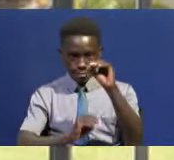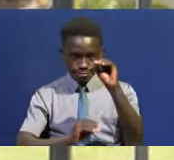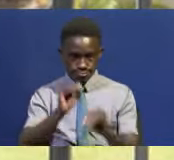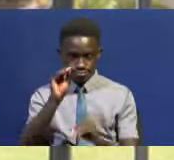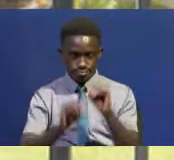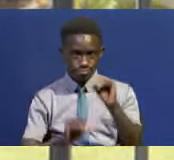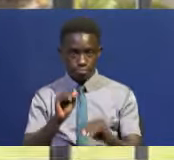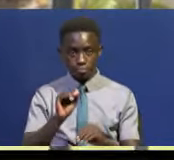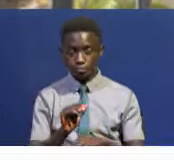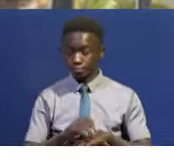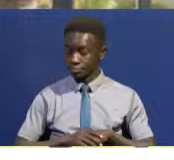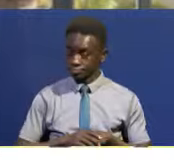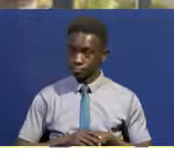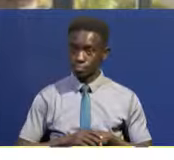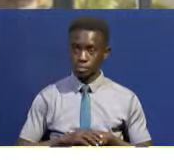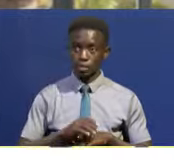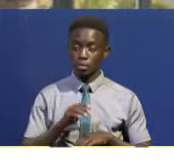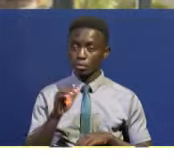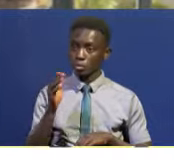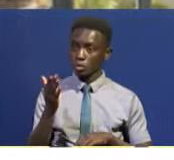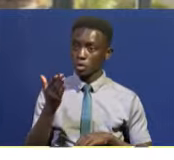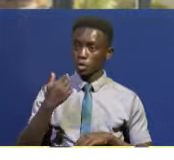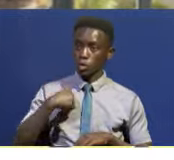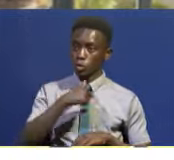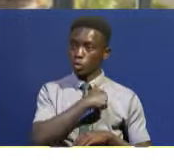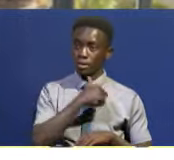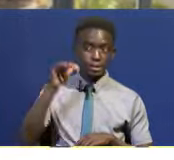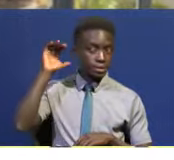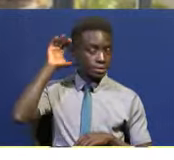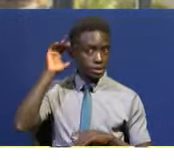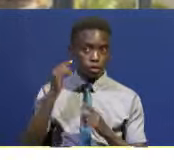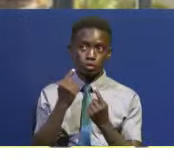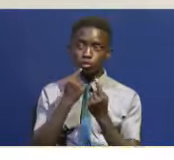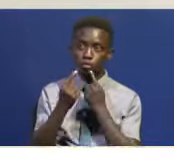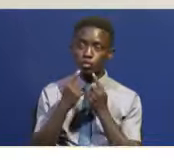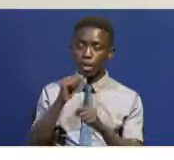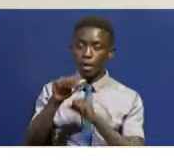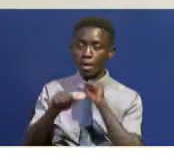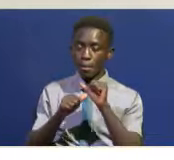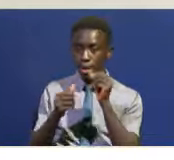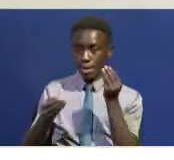Are we going to hear talks about the economy this afternoon?